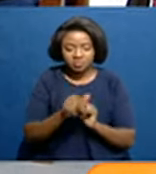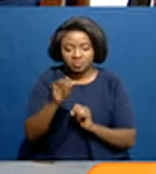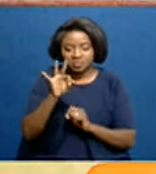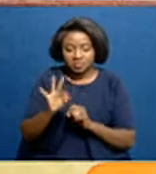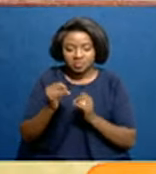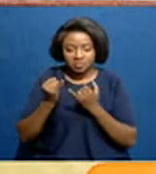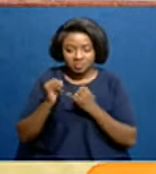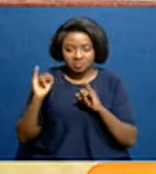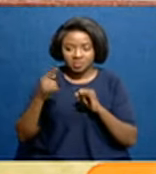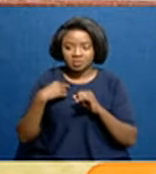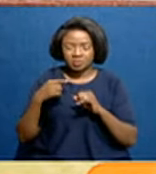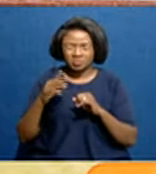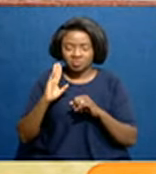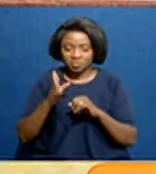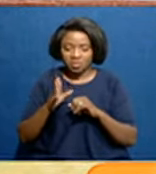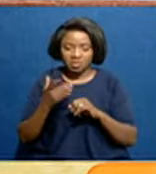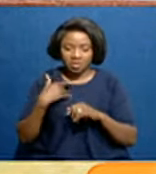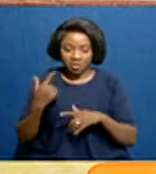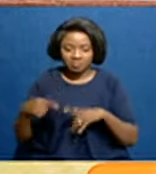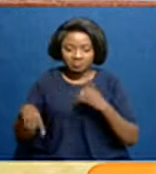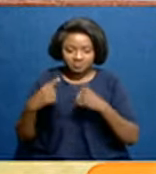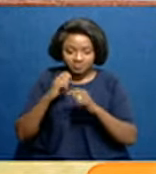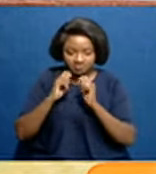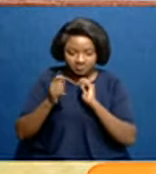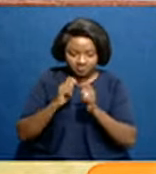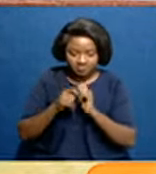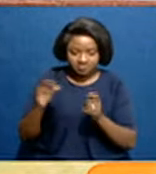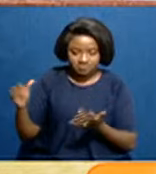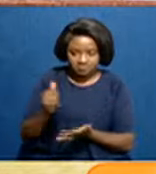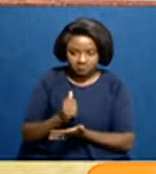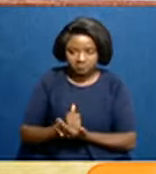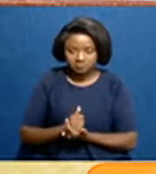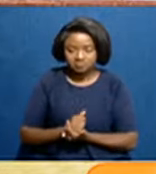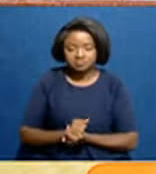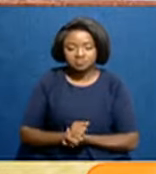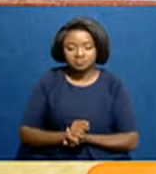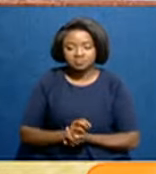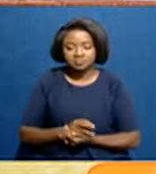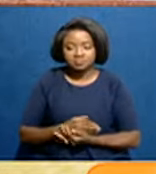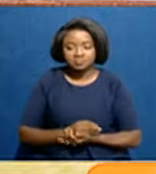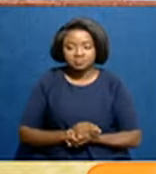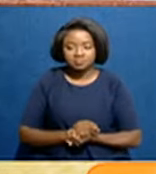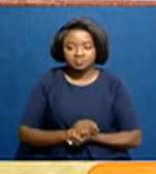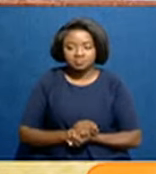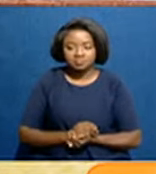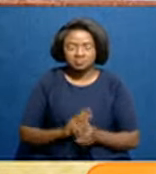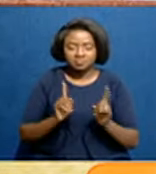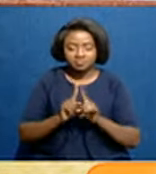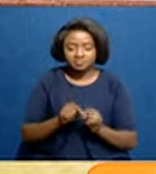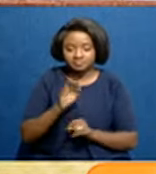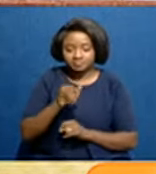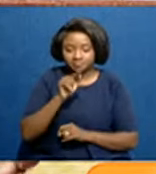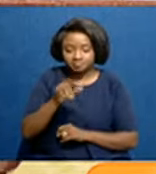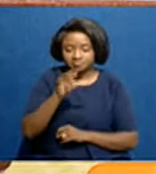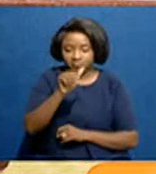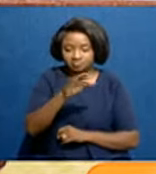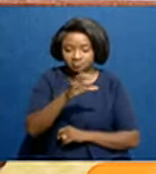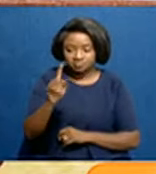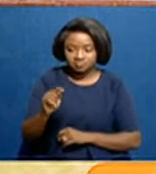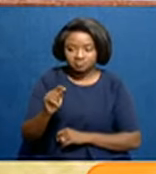be competitively recruited. So, and then the Act has also